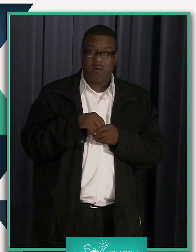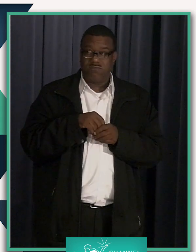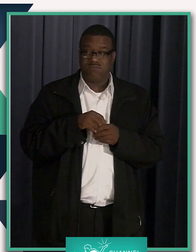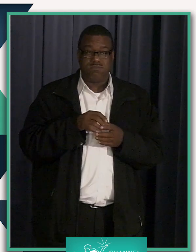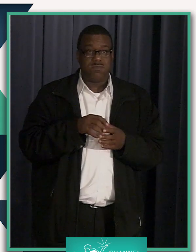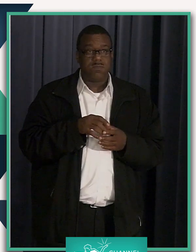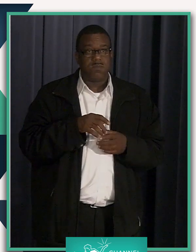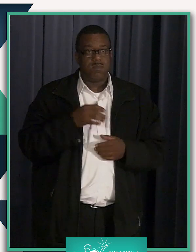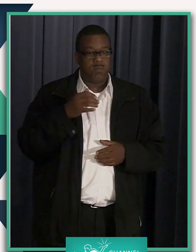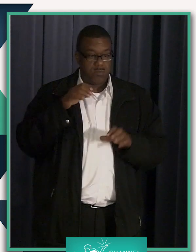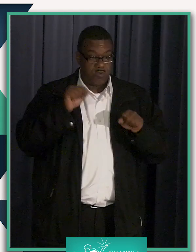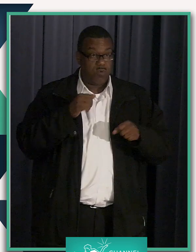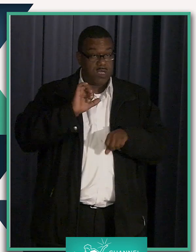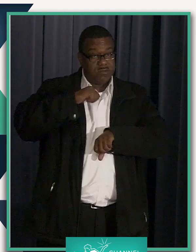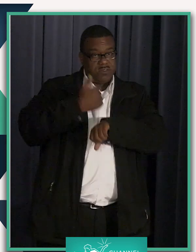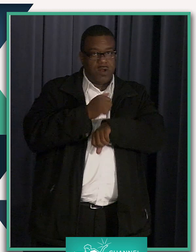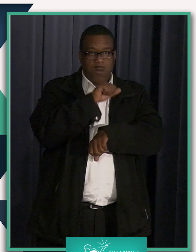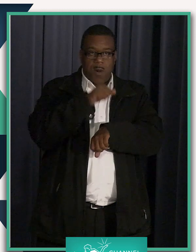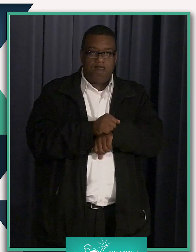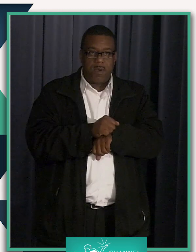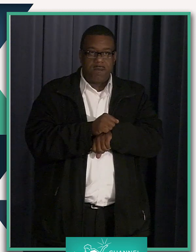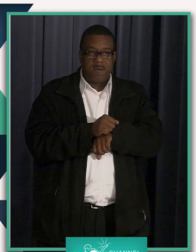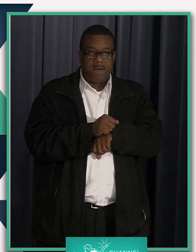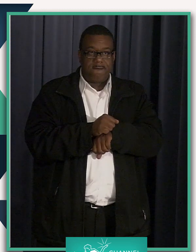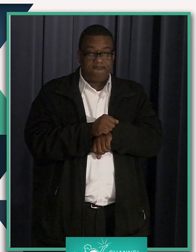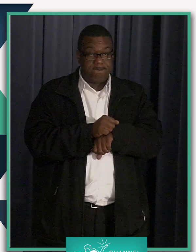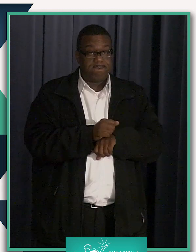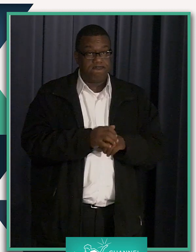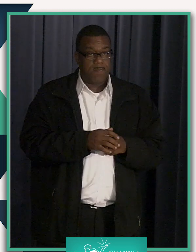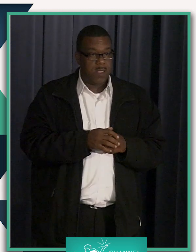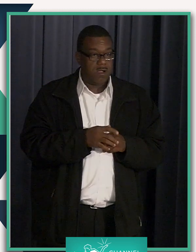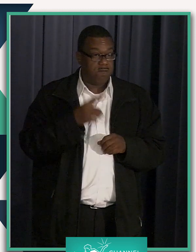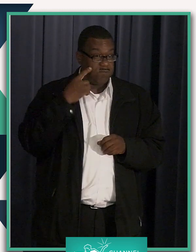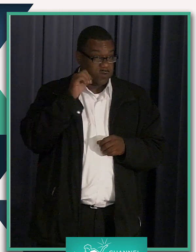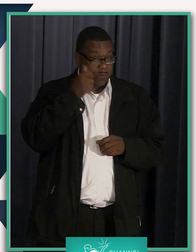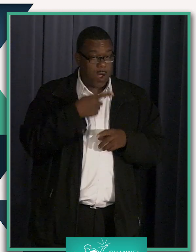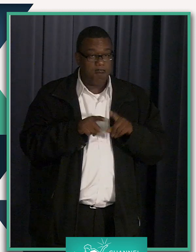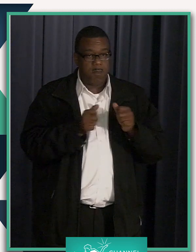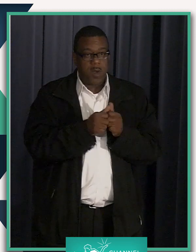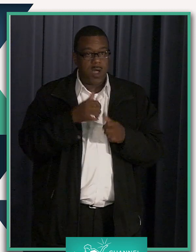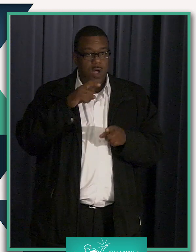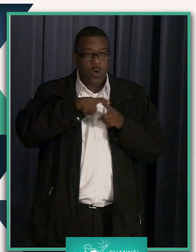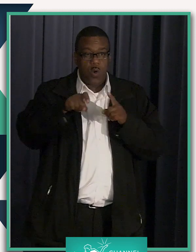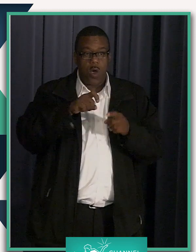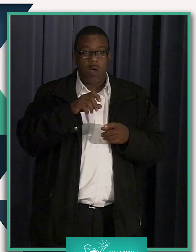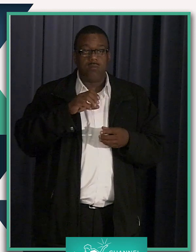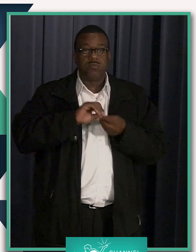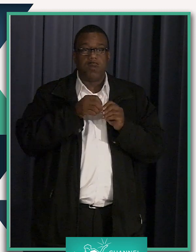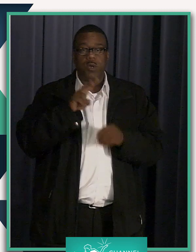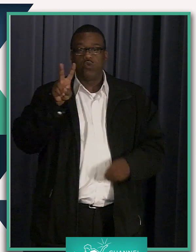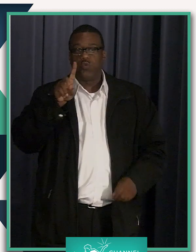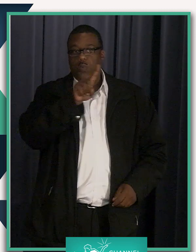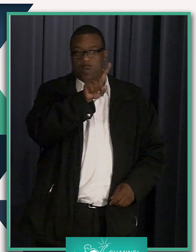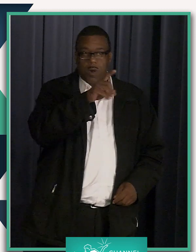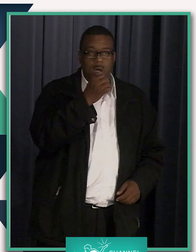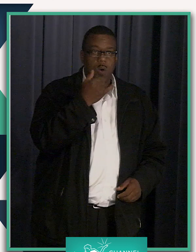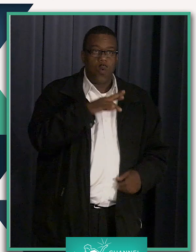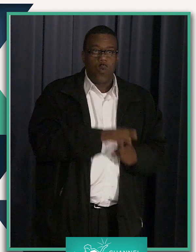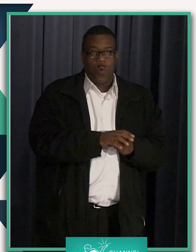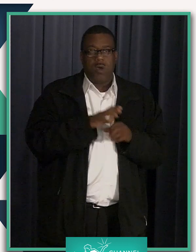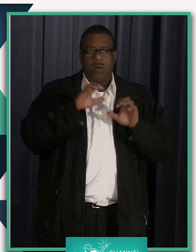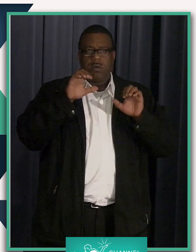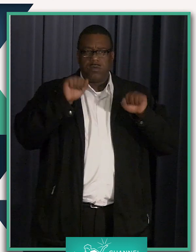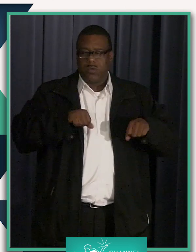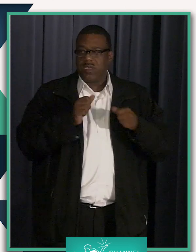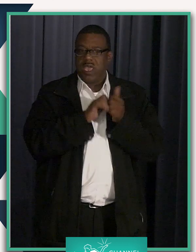You can make an appointment, give them till tomorrow, but call 211 or go to